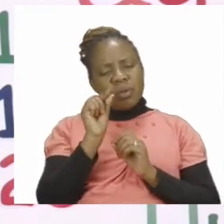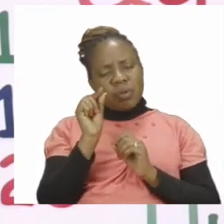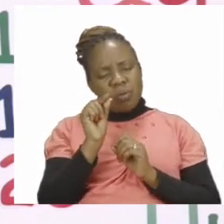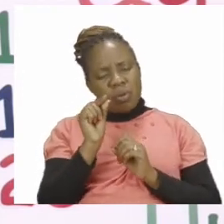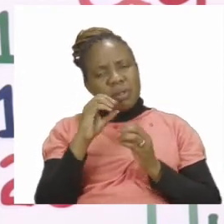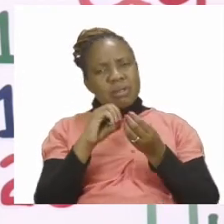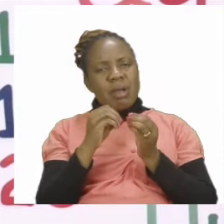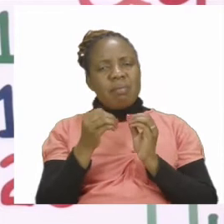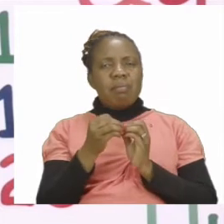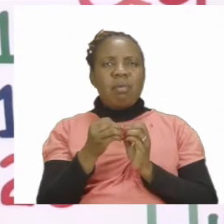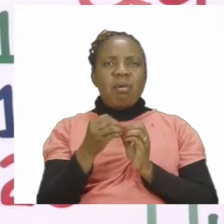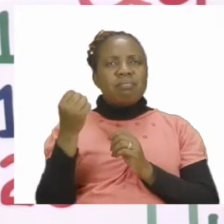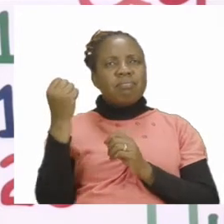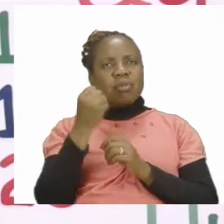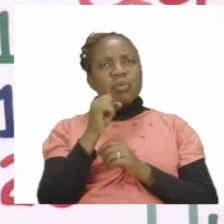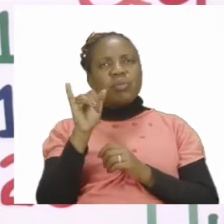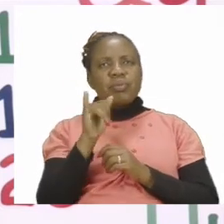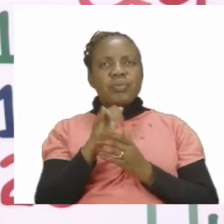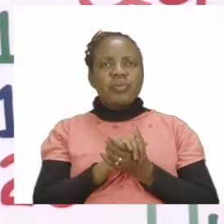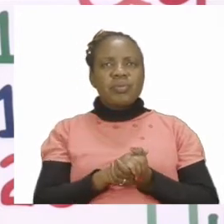at our numbers.